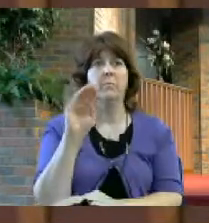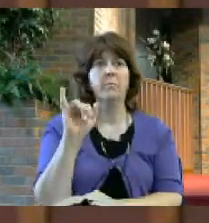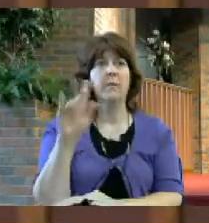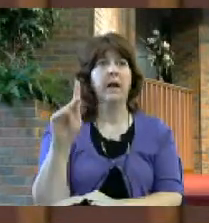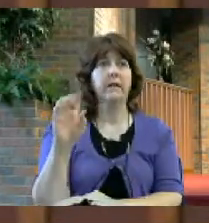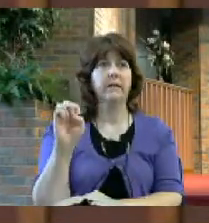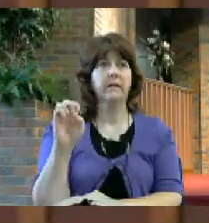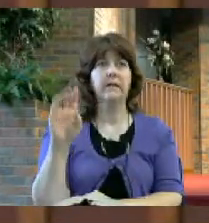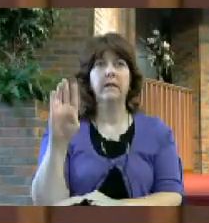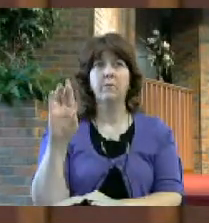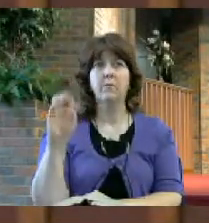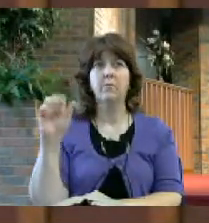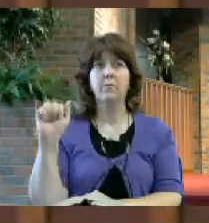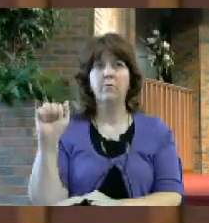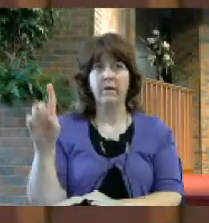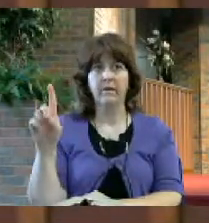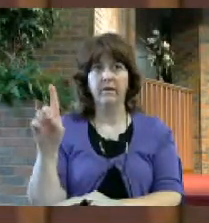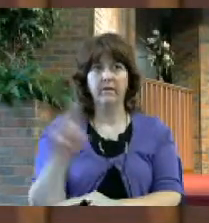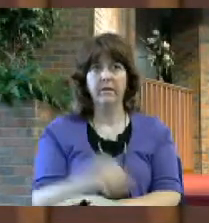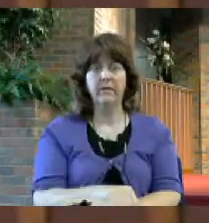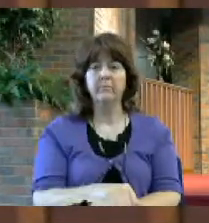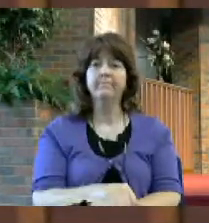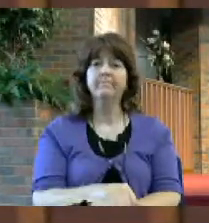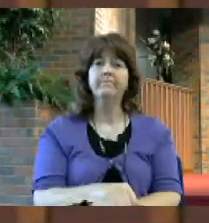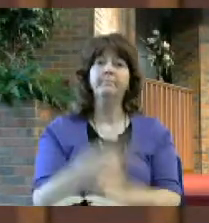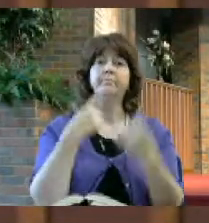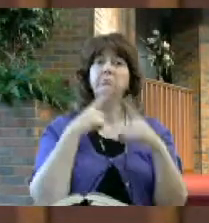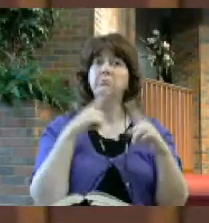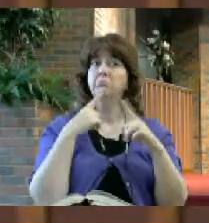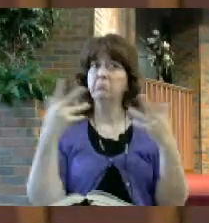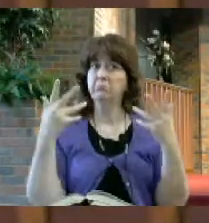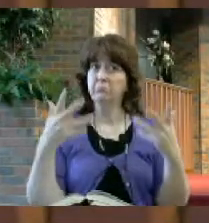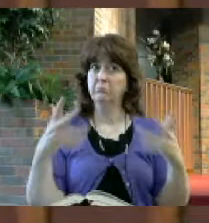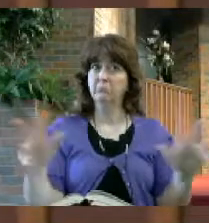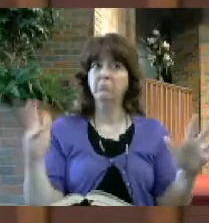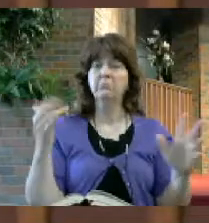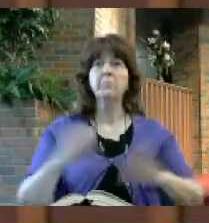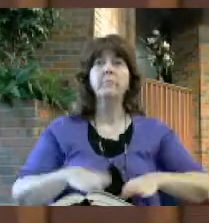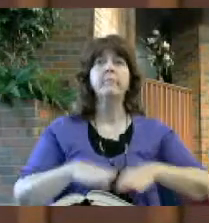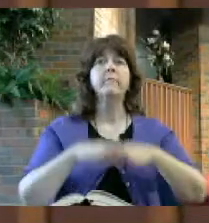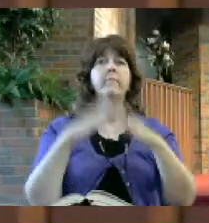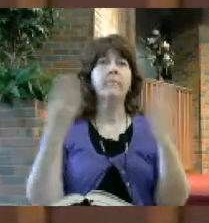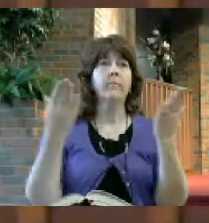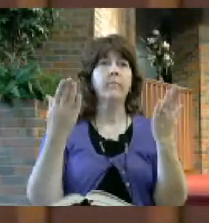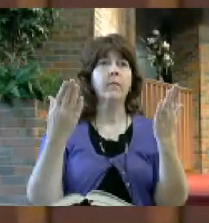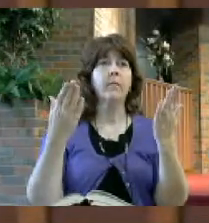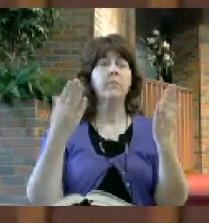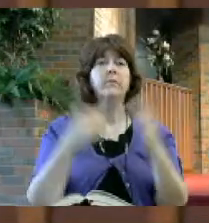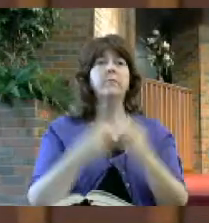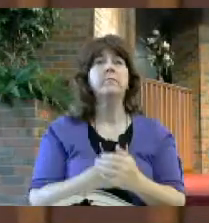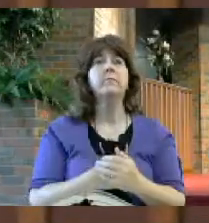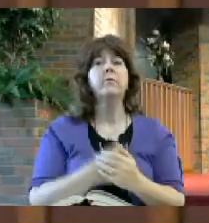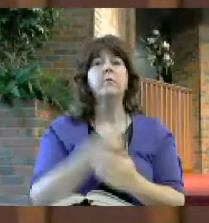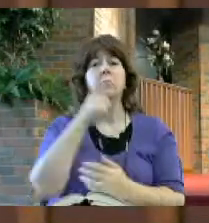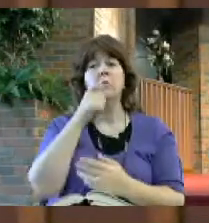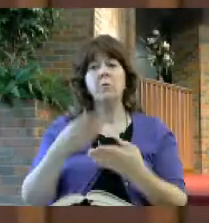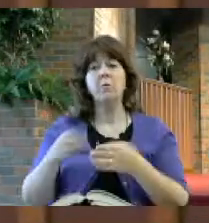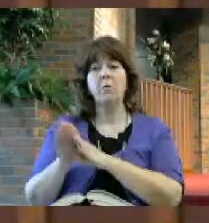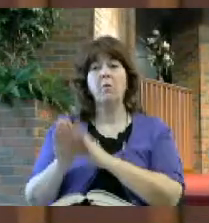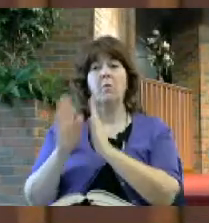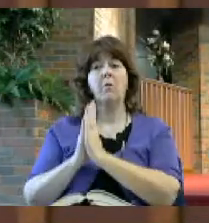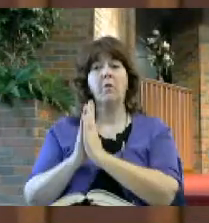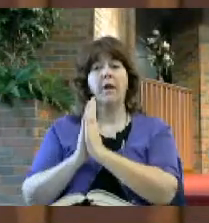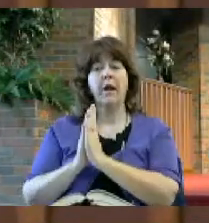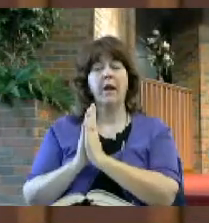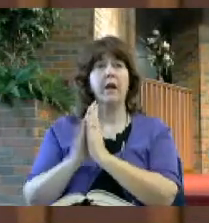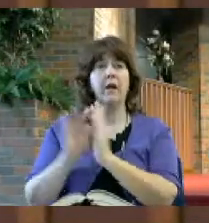I believe that's all the announcements I have this morning. Let's begin our worship this morning. We'll have our closing prayer at the end by Cecil Filial.